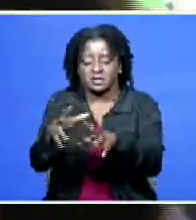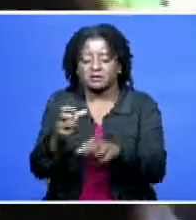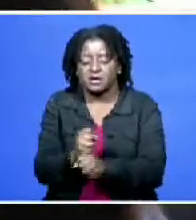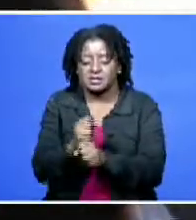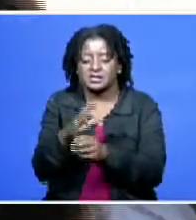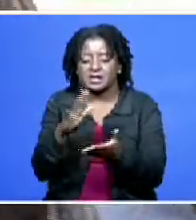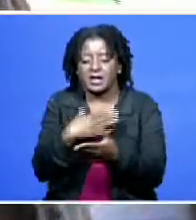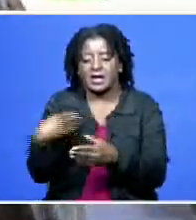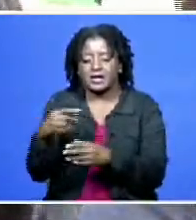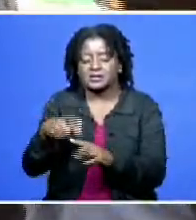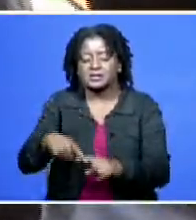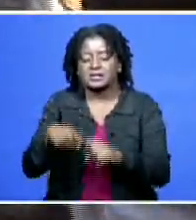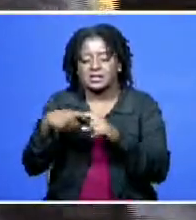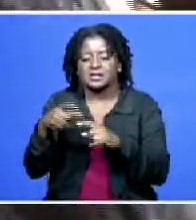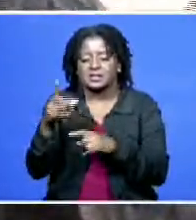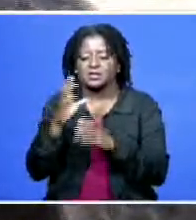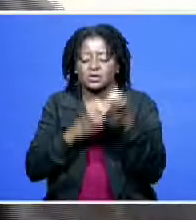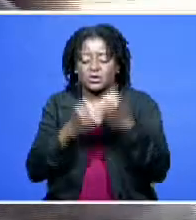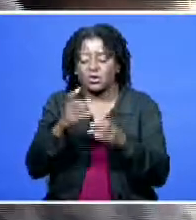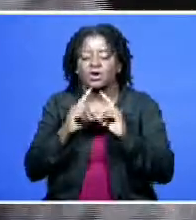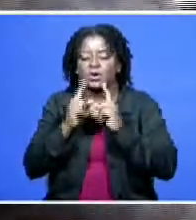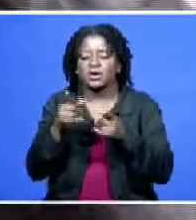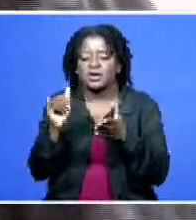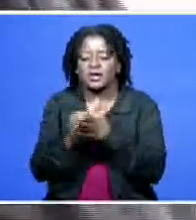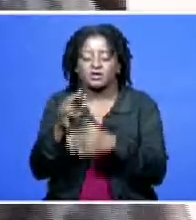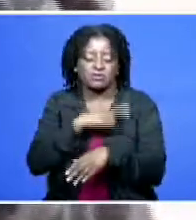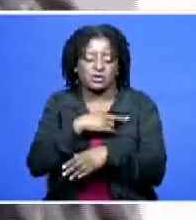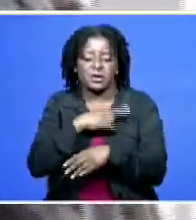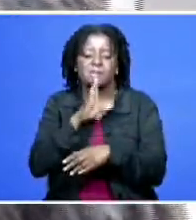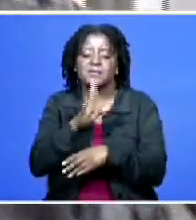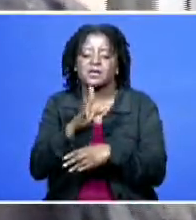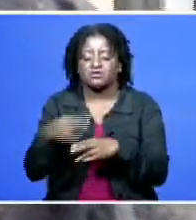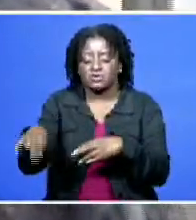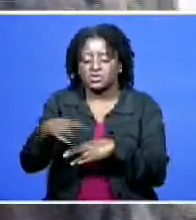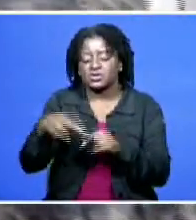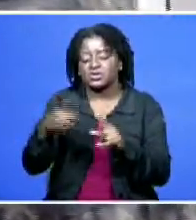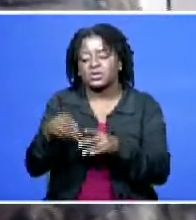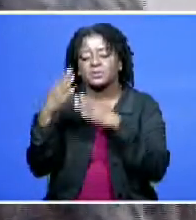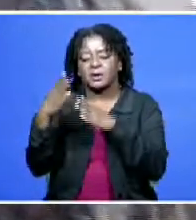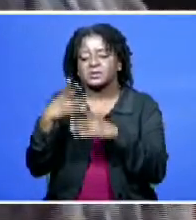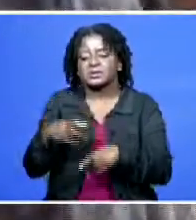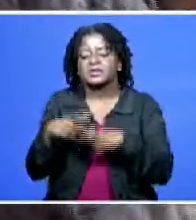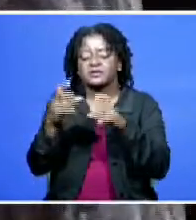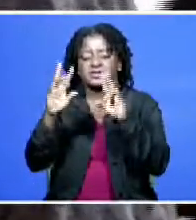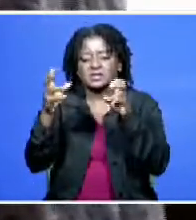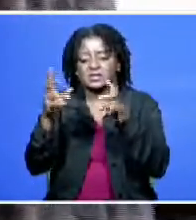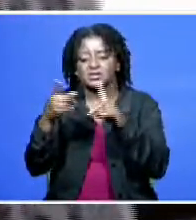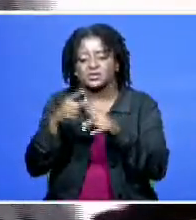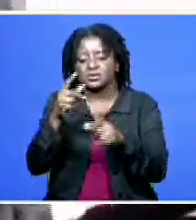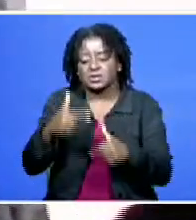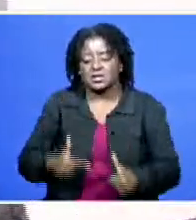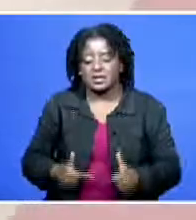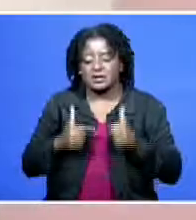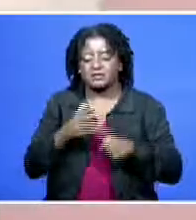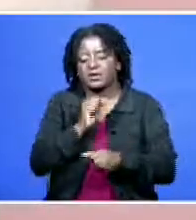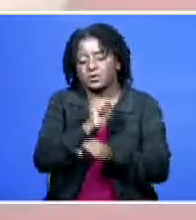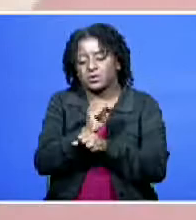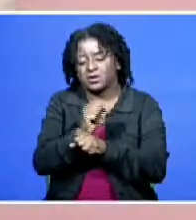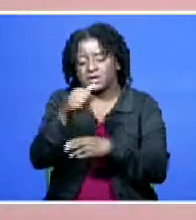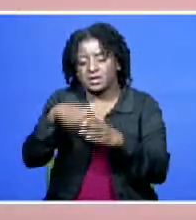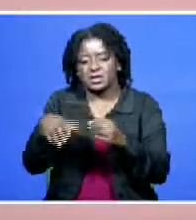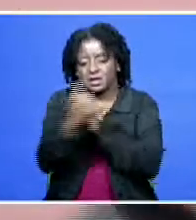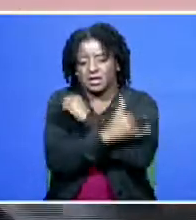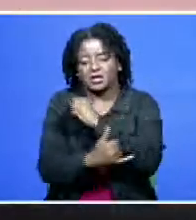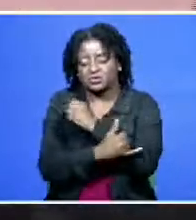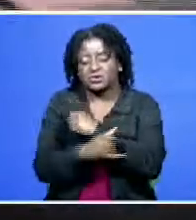that Ronnie be returned to the Bahamas and given status to live and work in the country pending an application. As ordered by the court,